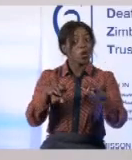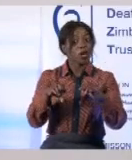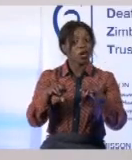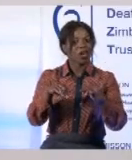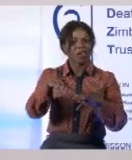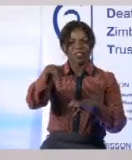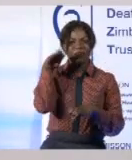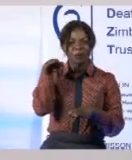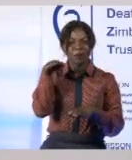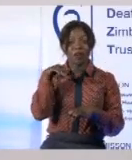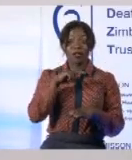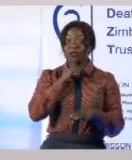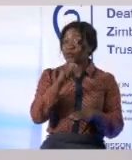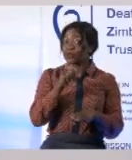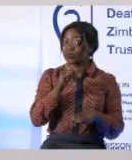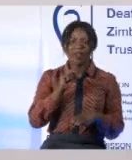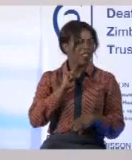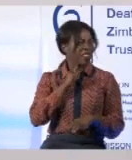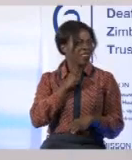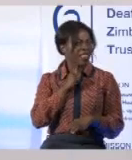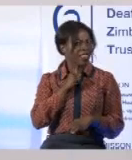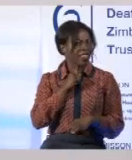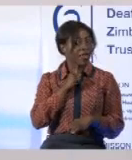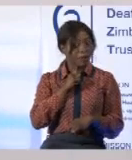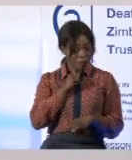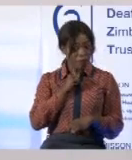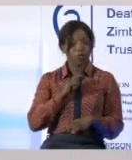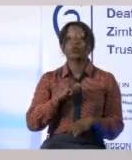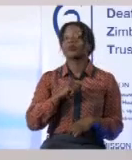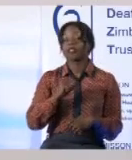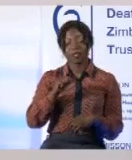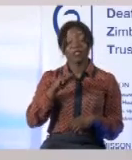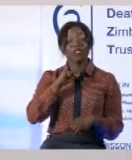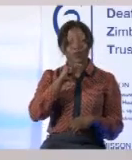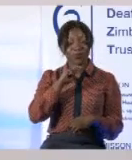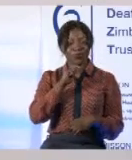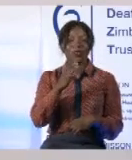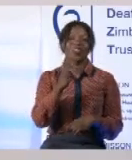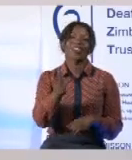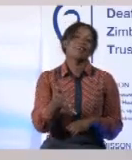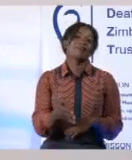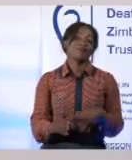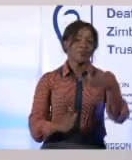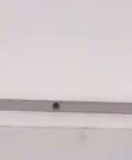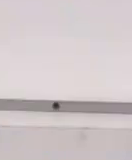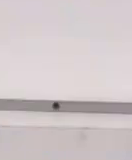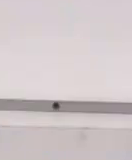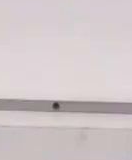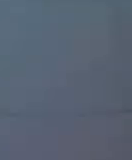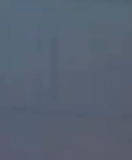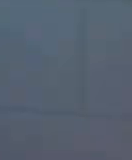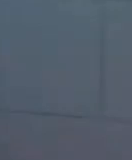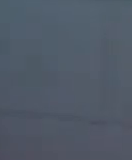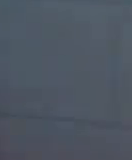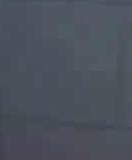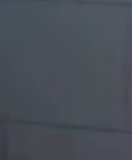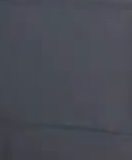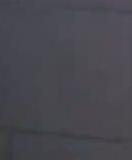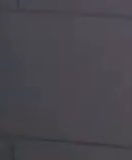myth or a reality? And evidently, it is a reality. We're taking a break, and we will be right back.